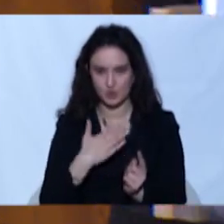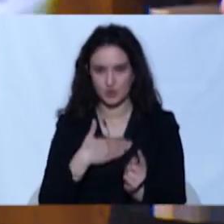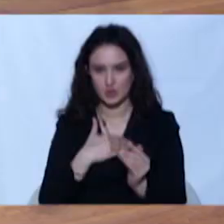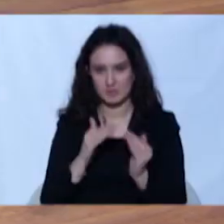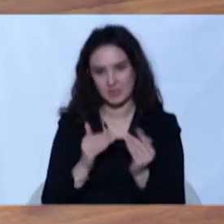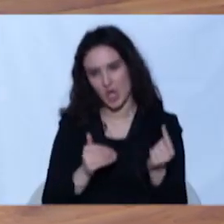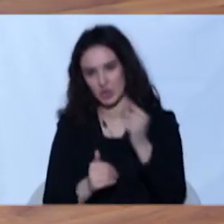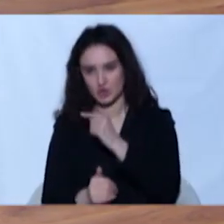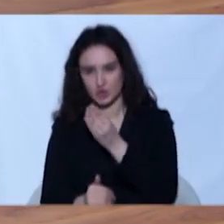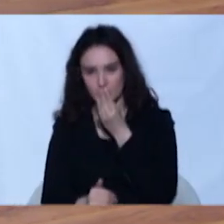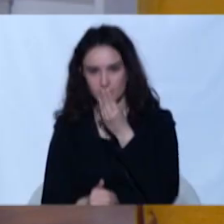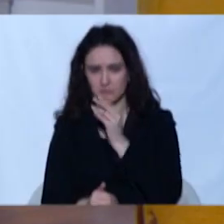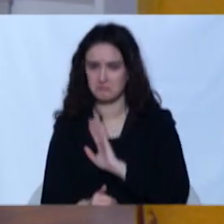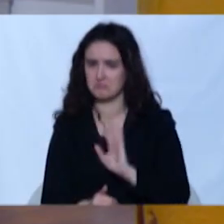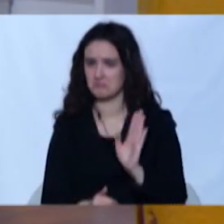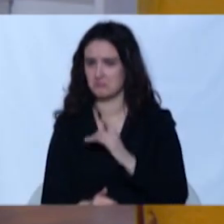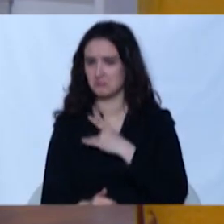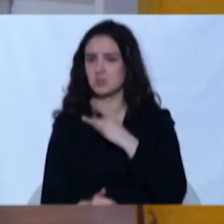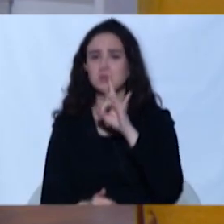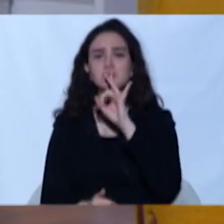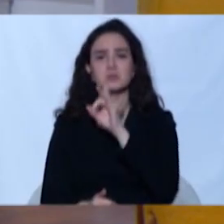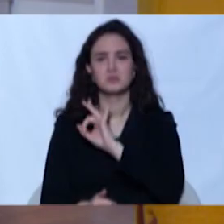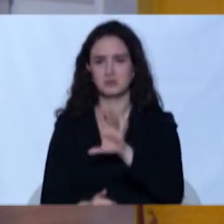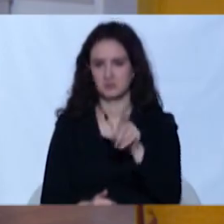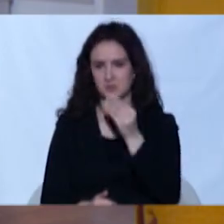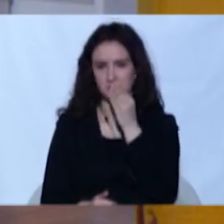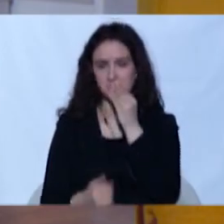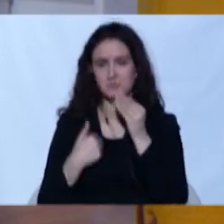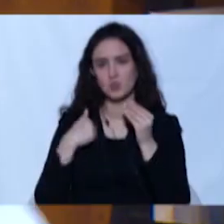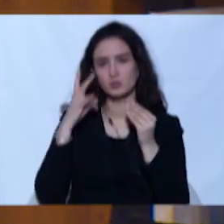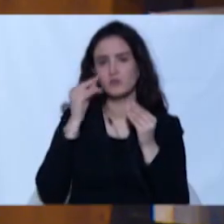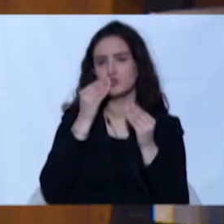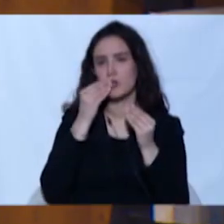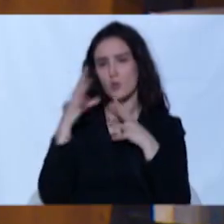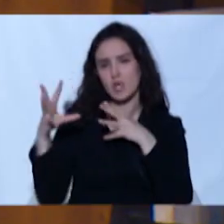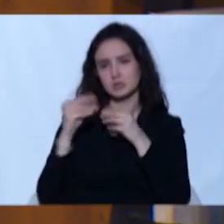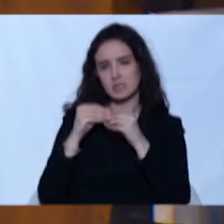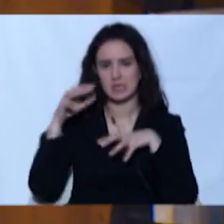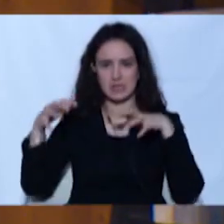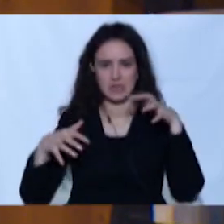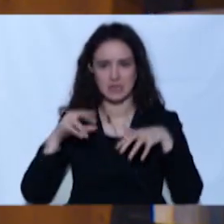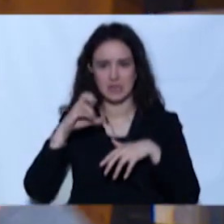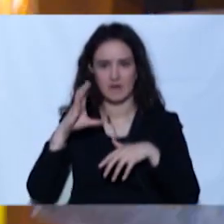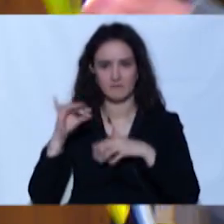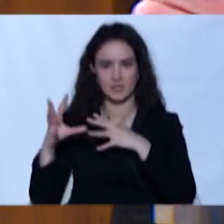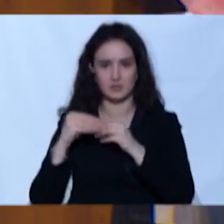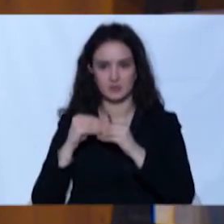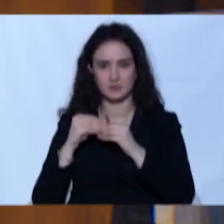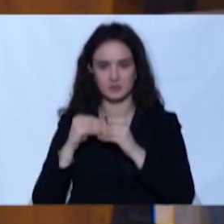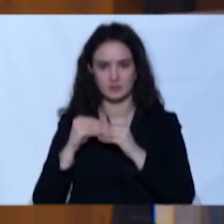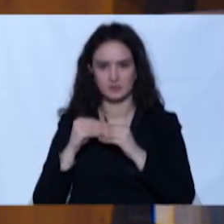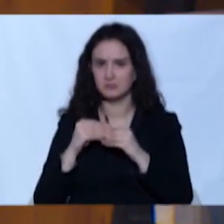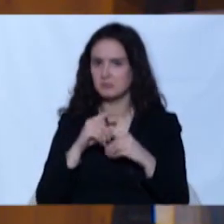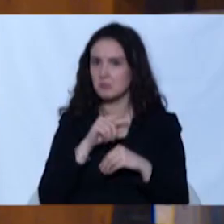house." "No, I will eat with the Gruffalo." A Gruffalo? What is